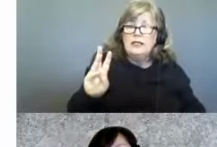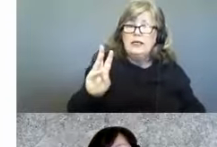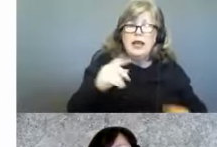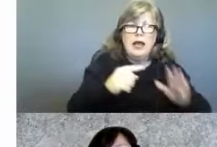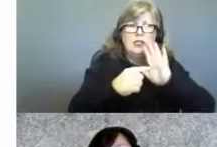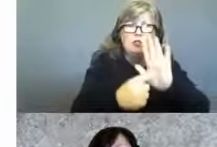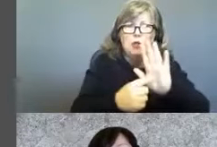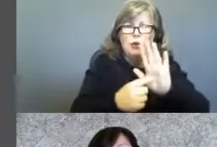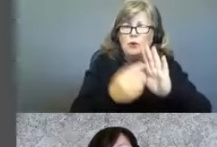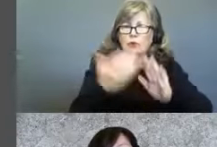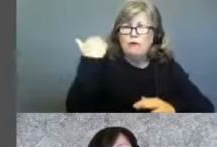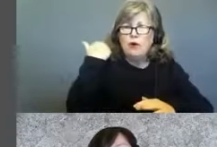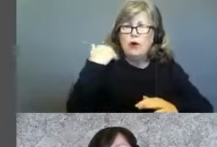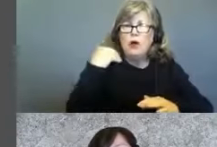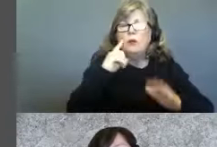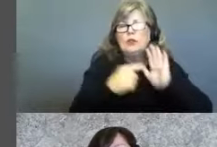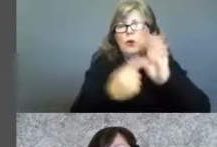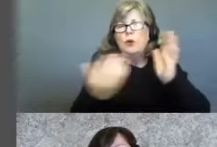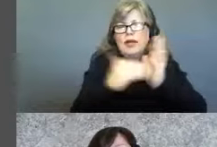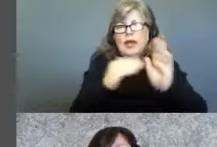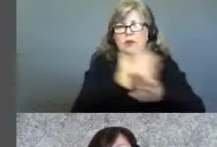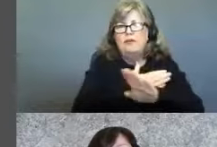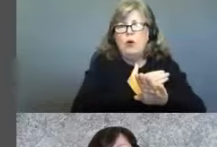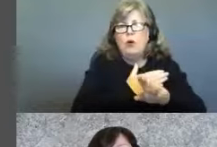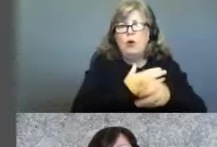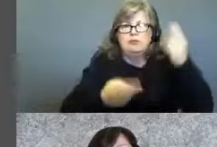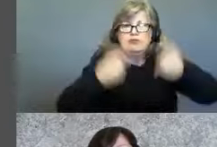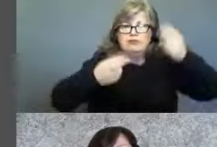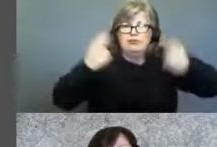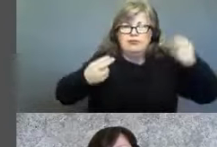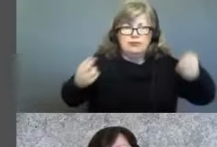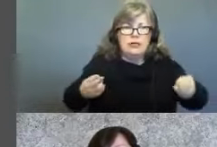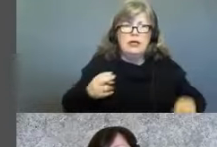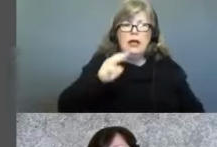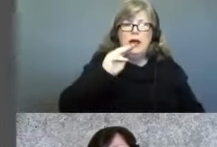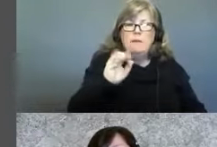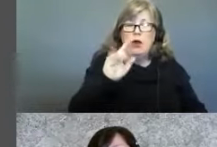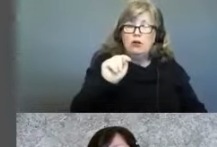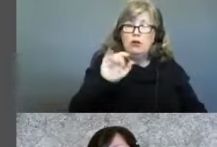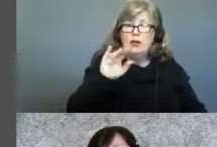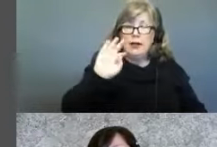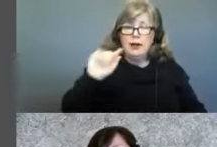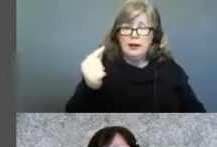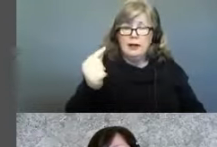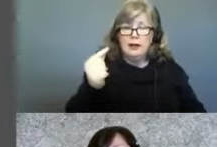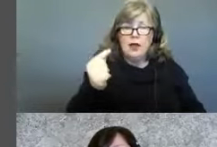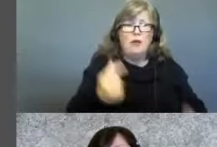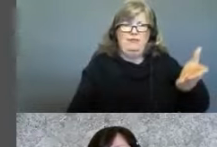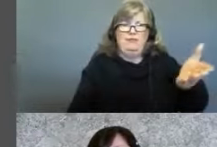will share it again before everybody leaves. Margaret Young, it might come to you faster than, oh, there it